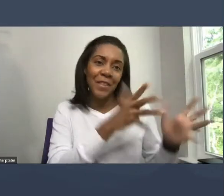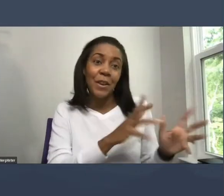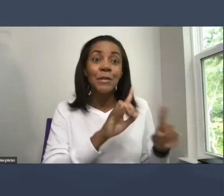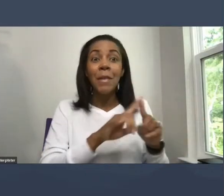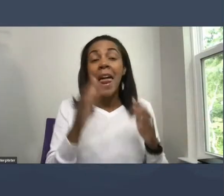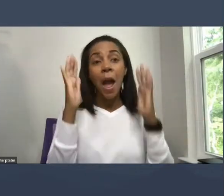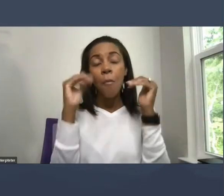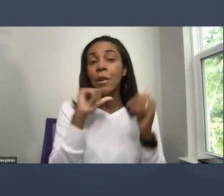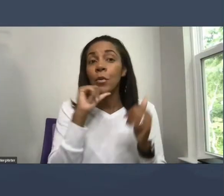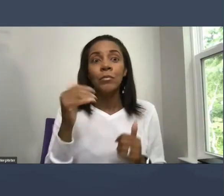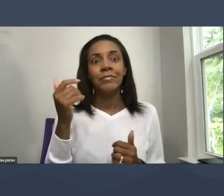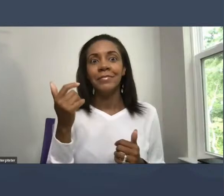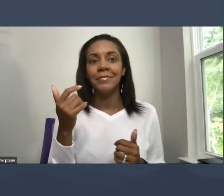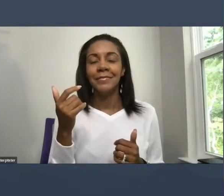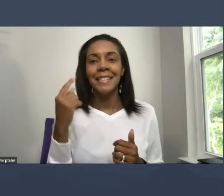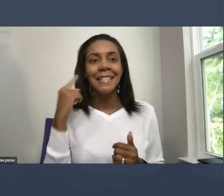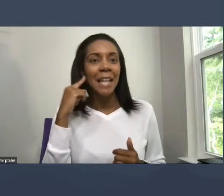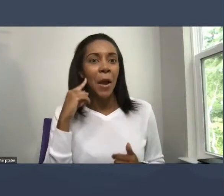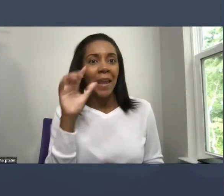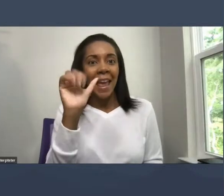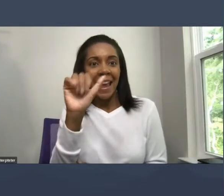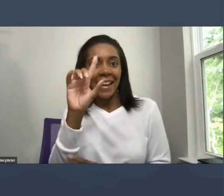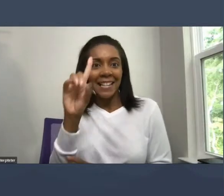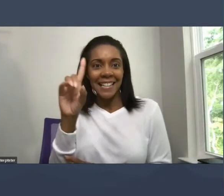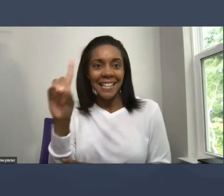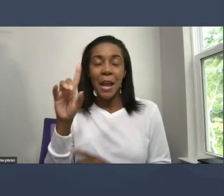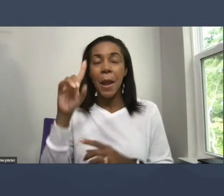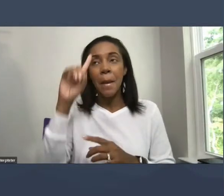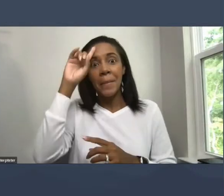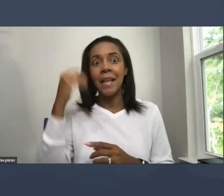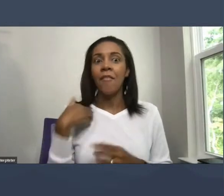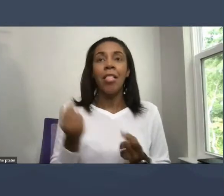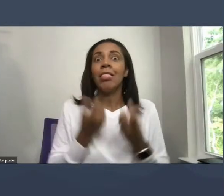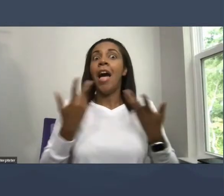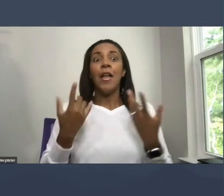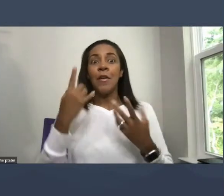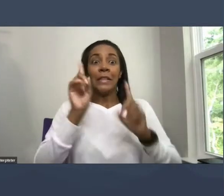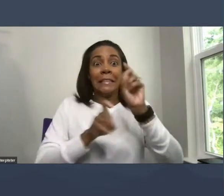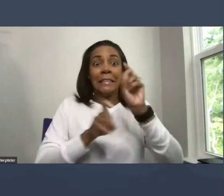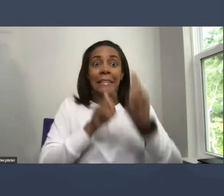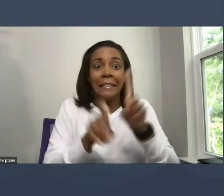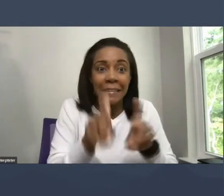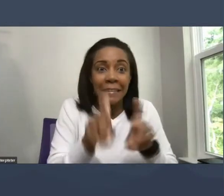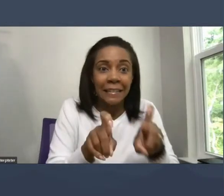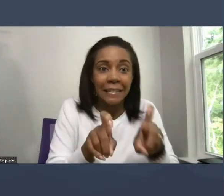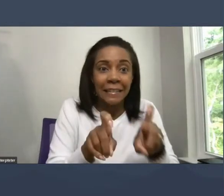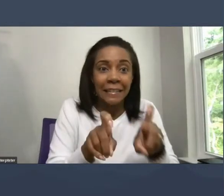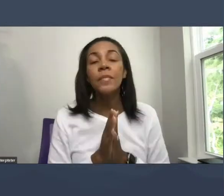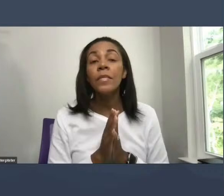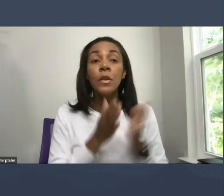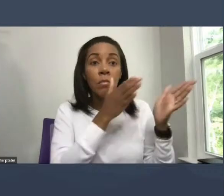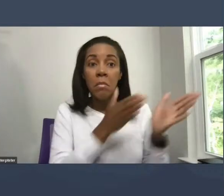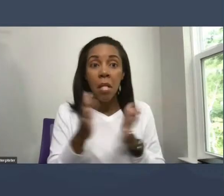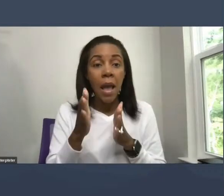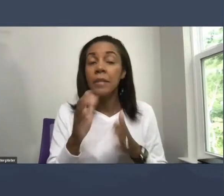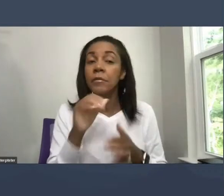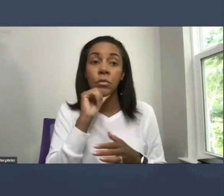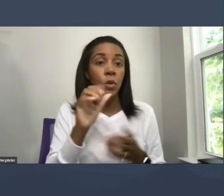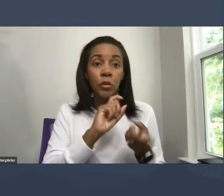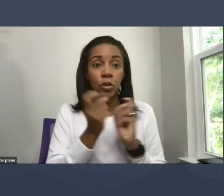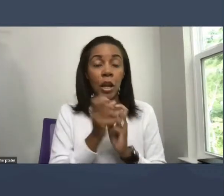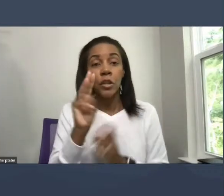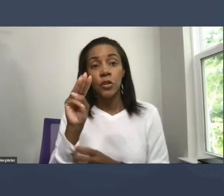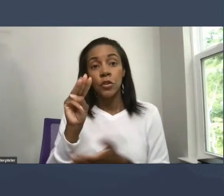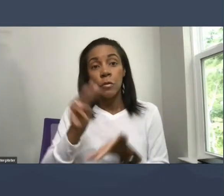sound ADD because I have questions all over the place. So first things first, the plans haven't changed. Memphis in May is still good